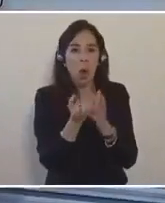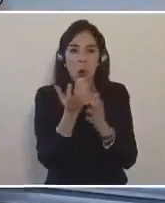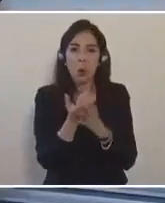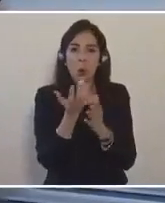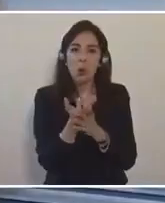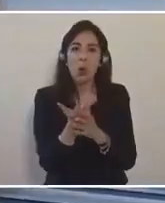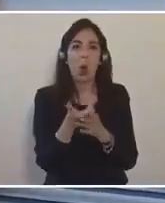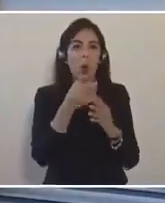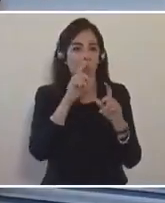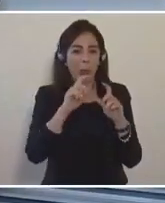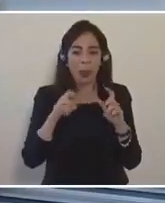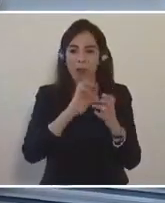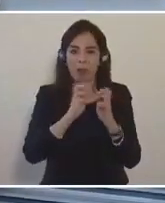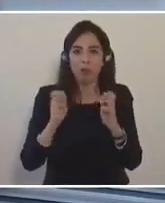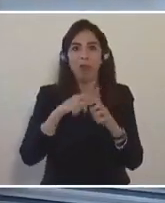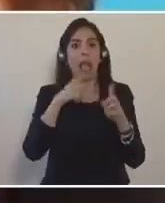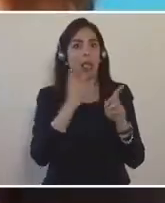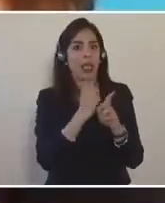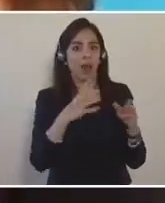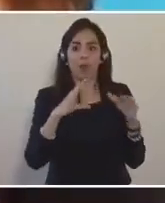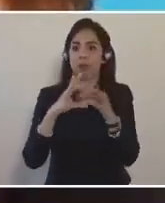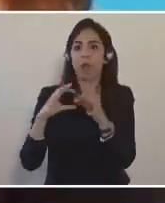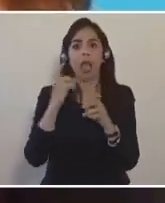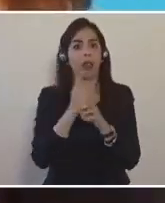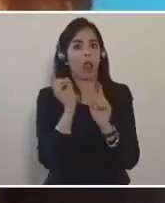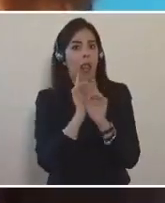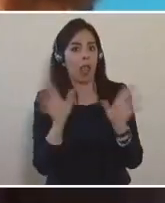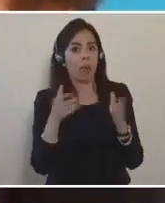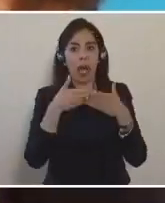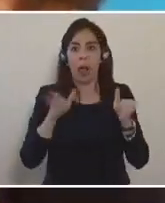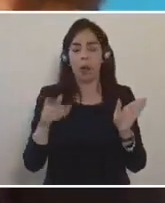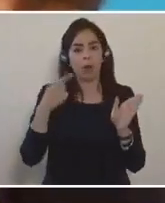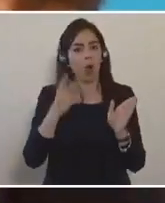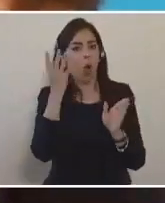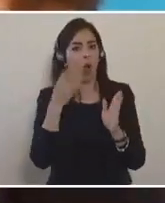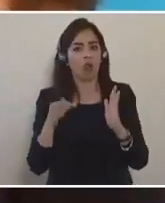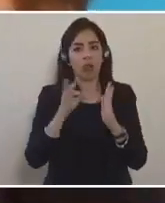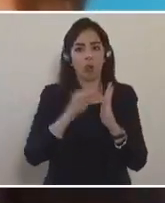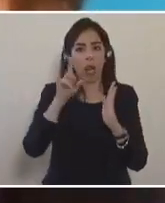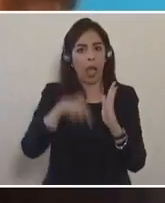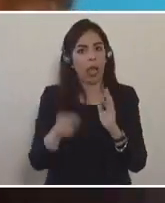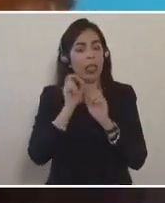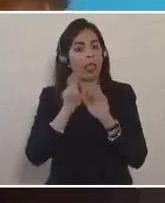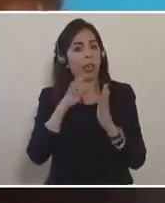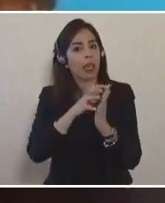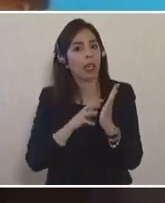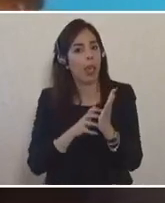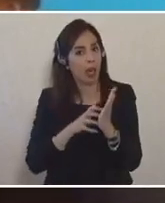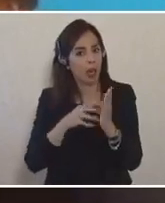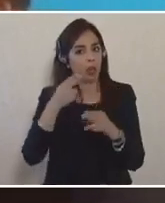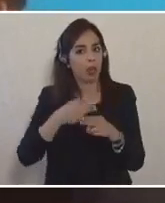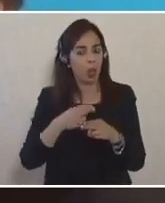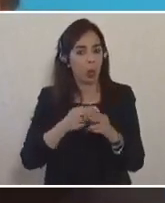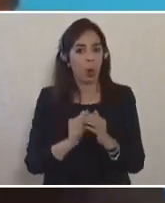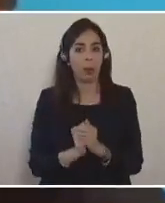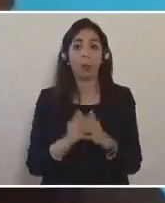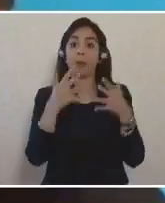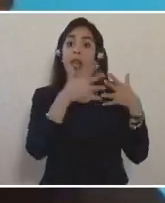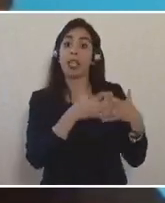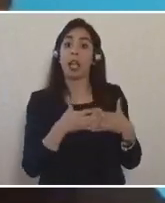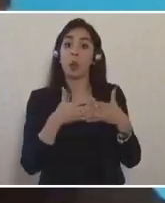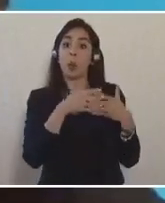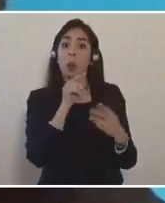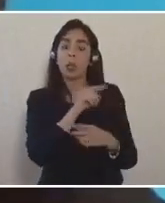US in particular committed to any concrete steps to make good on this commitment and to open up their